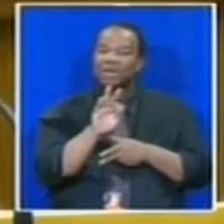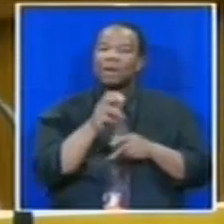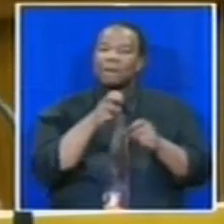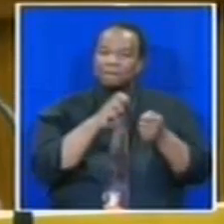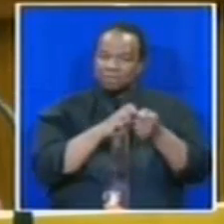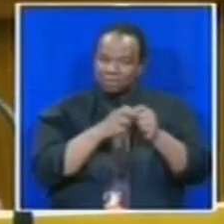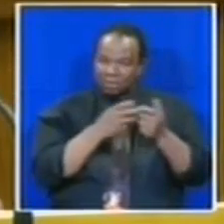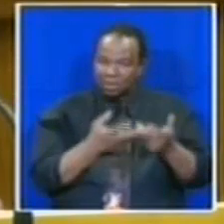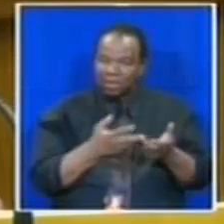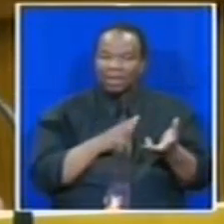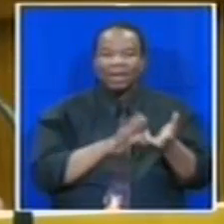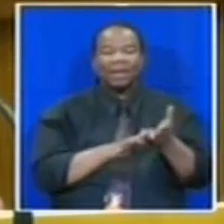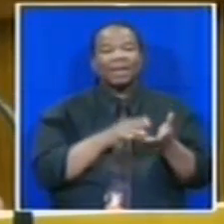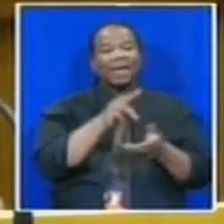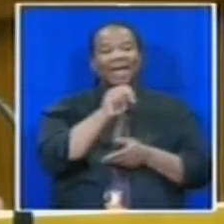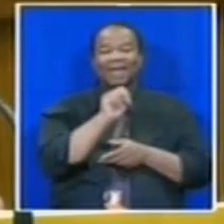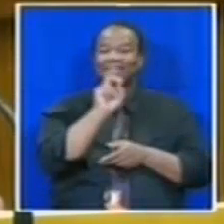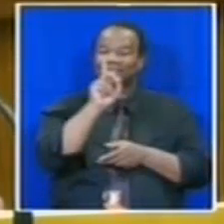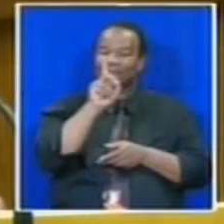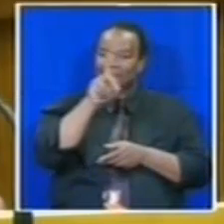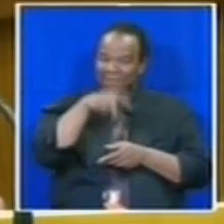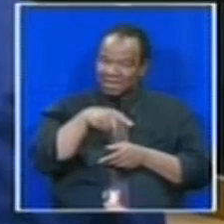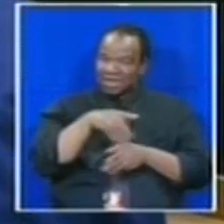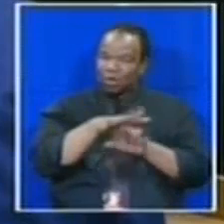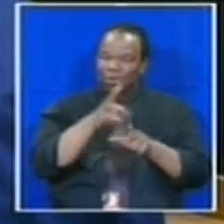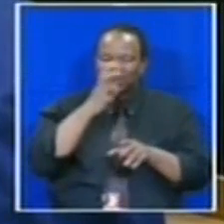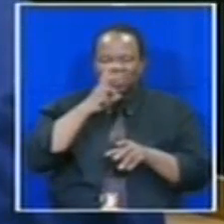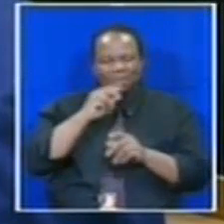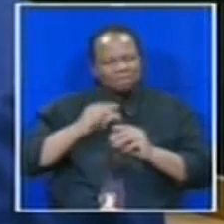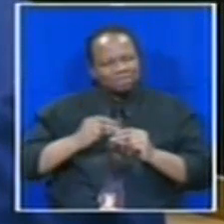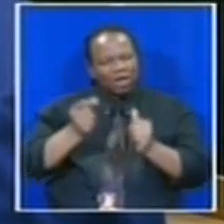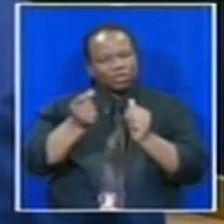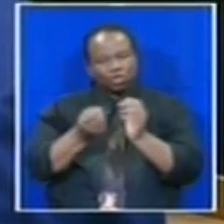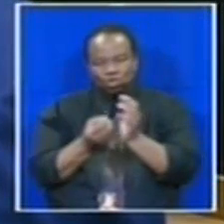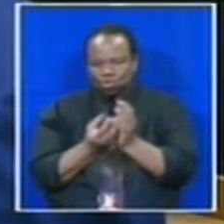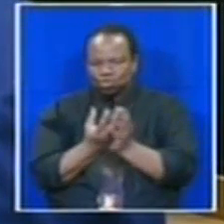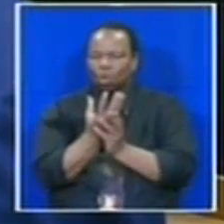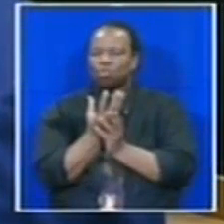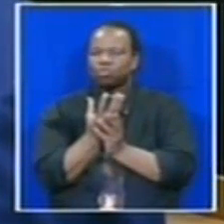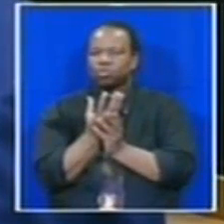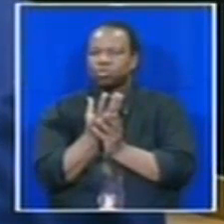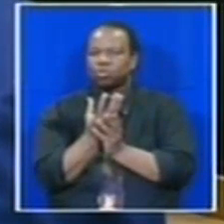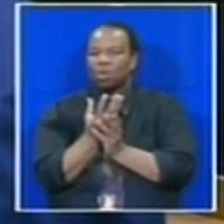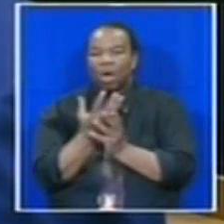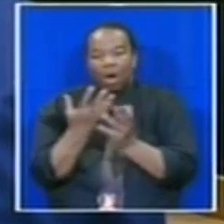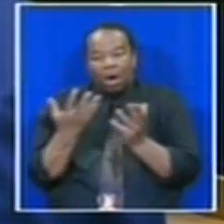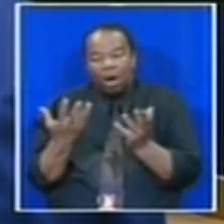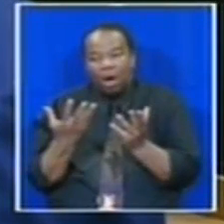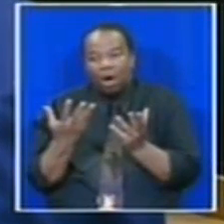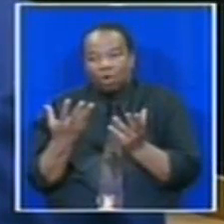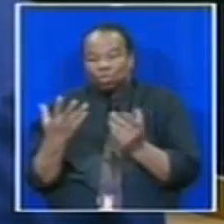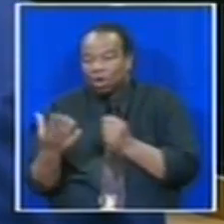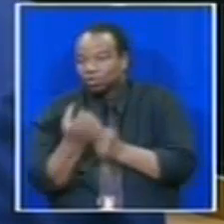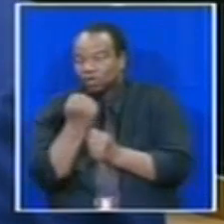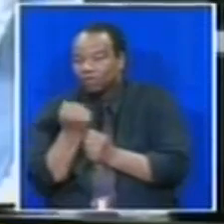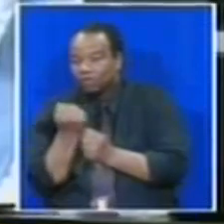And the National Development Plan requires more rapid growth, and clearly this is a precondition for achieving inclusive development